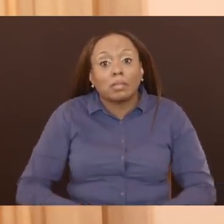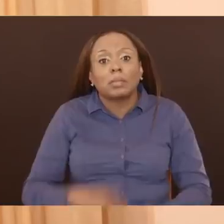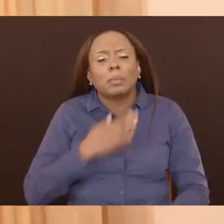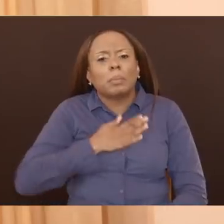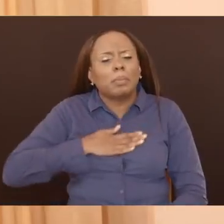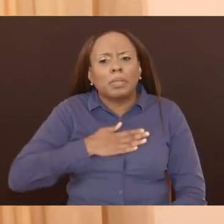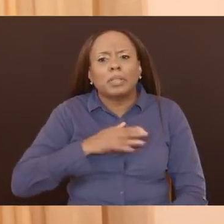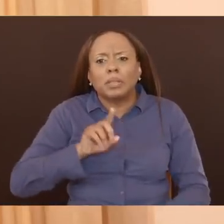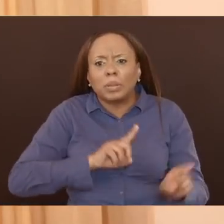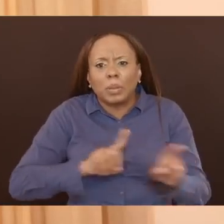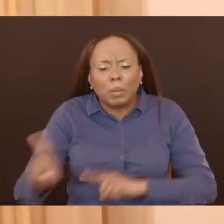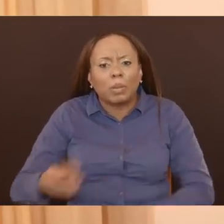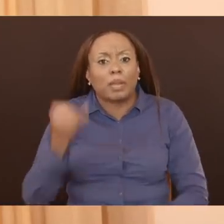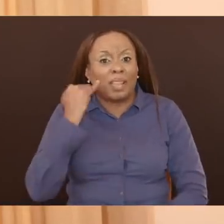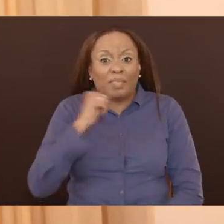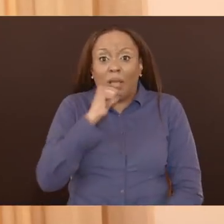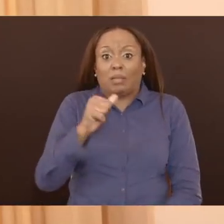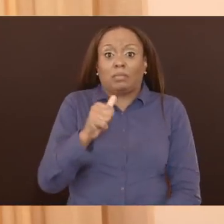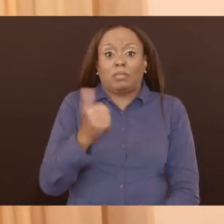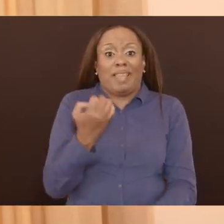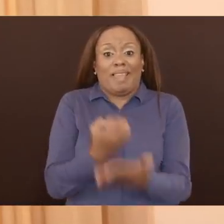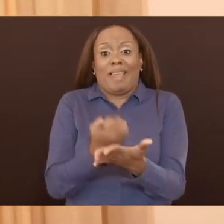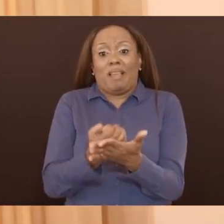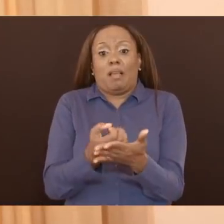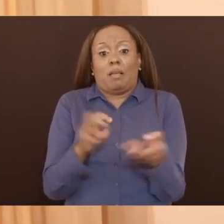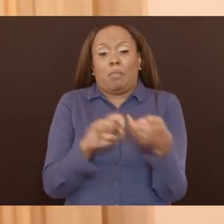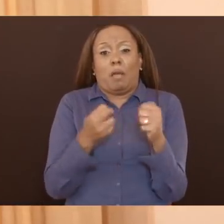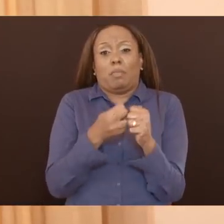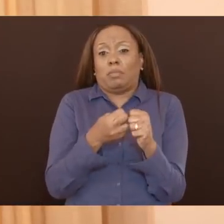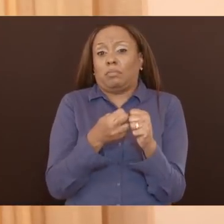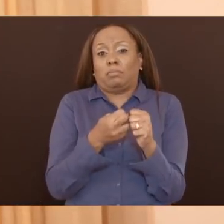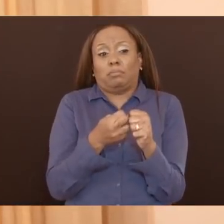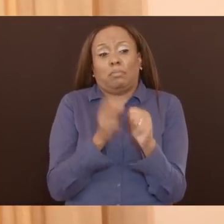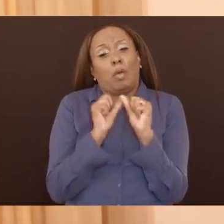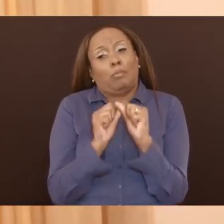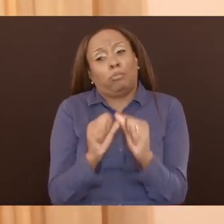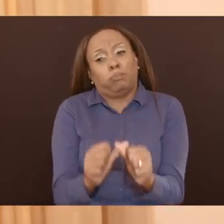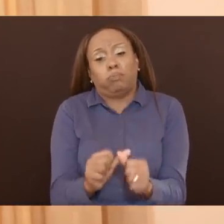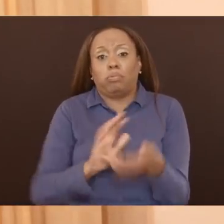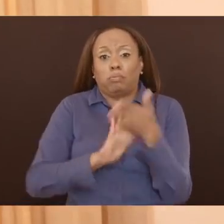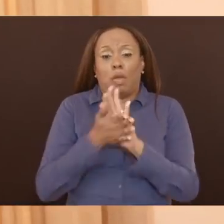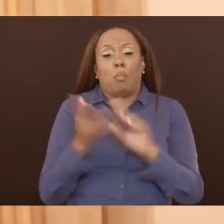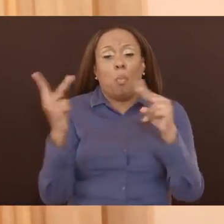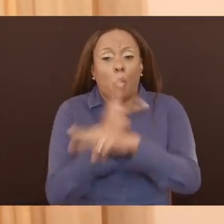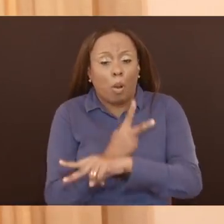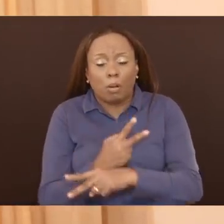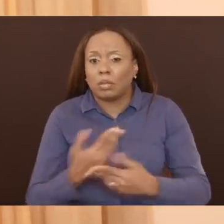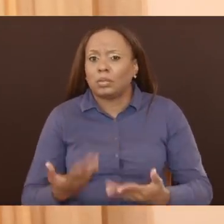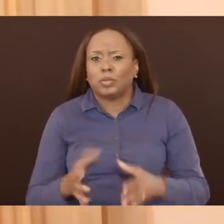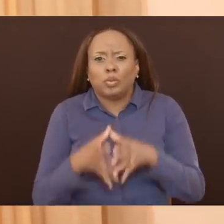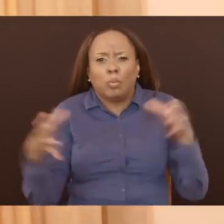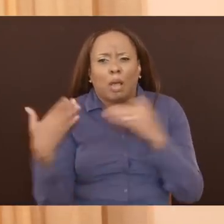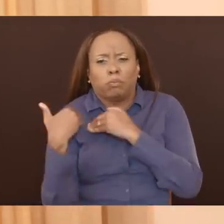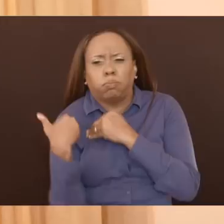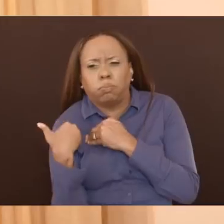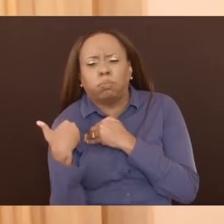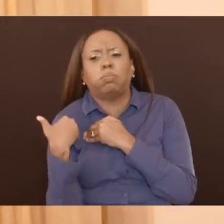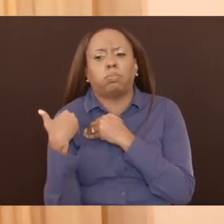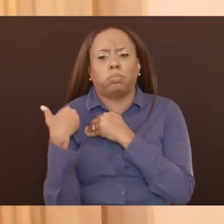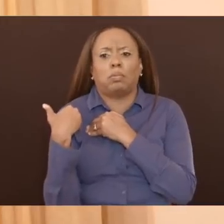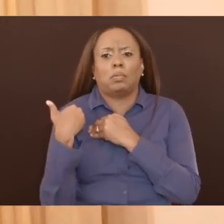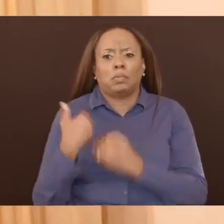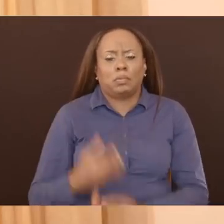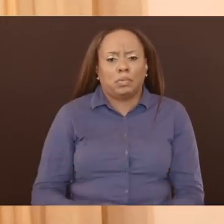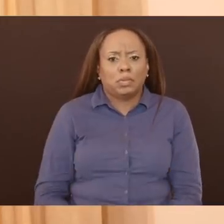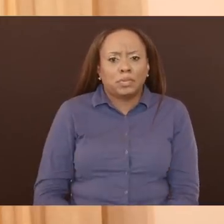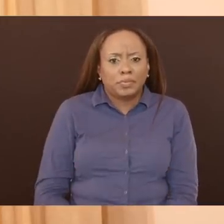the economic and other implications and social implications, regrettably, will be too much for us to bear. It is against that